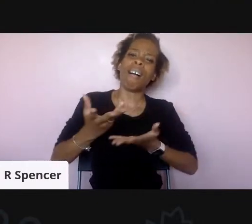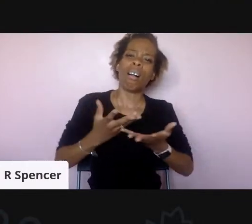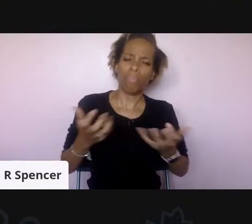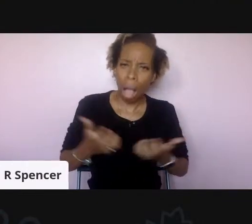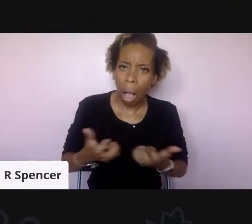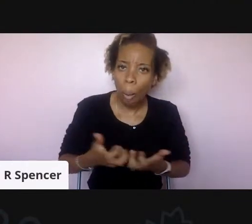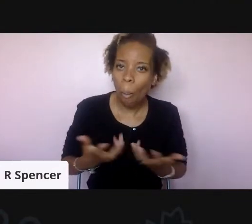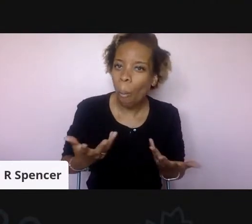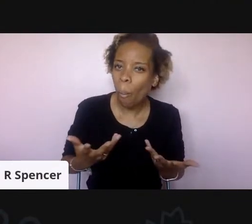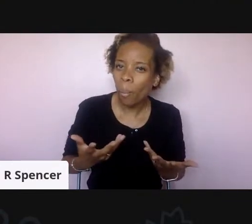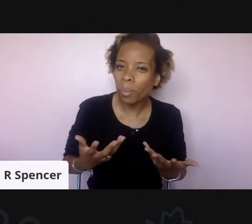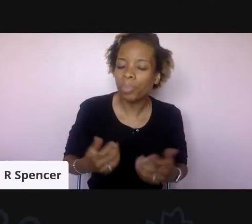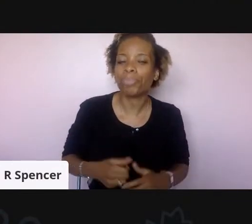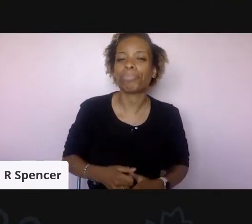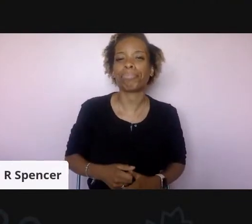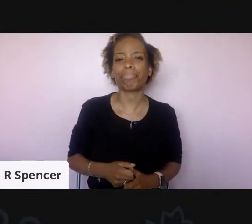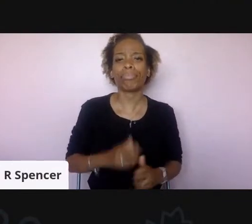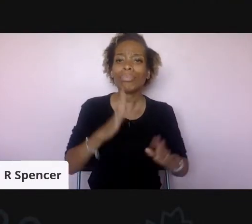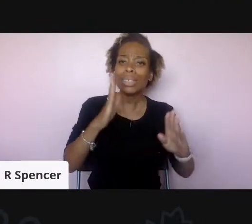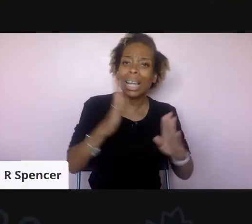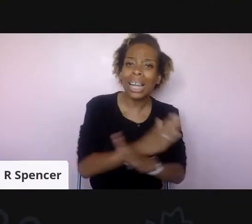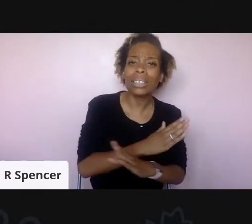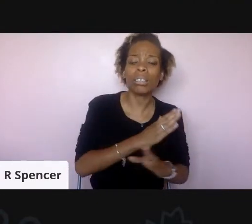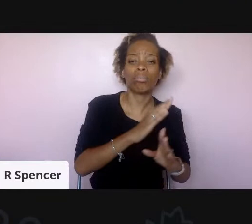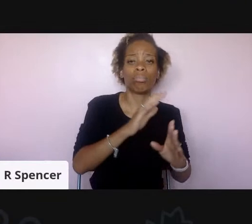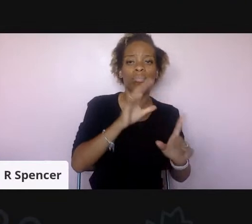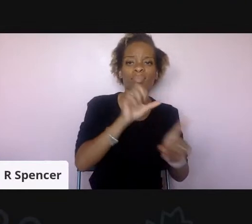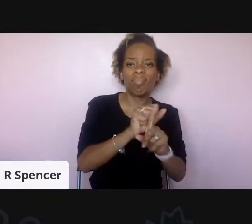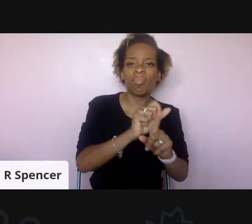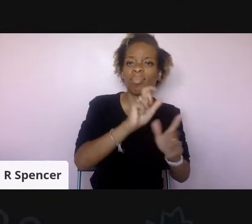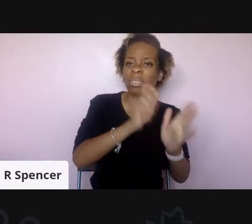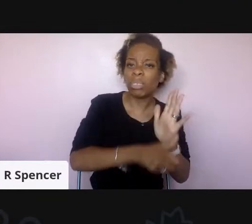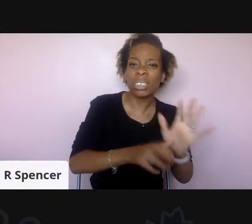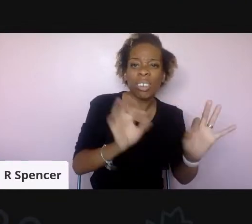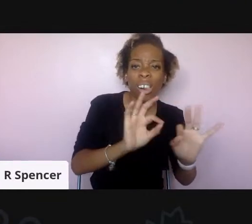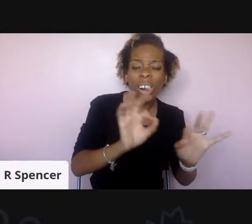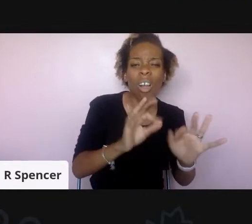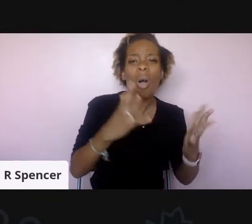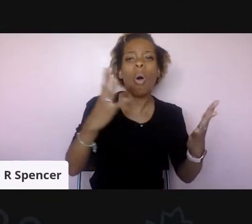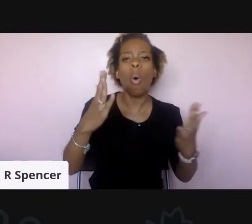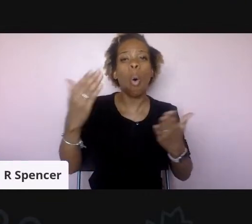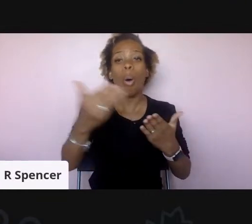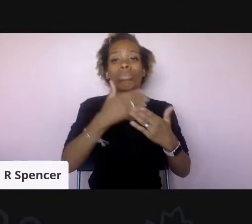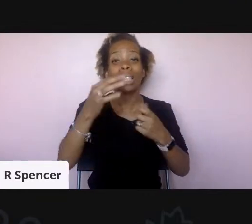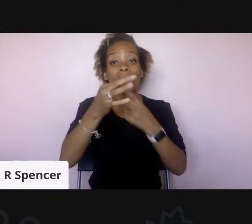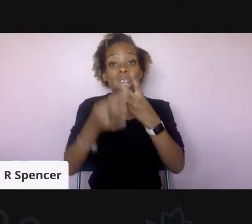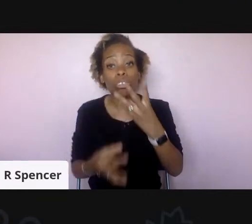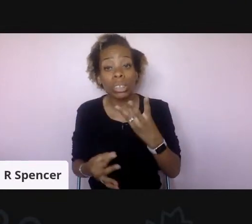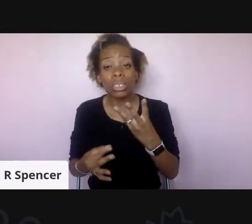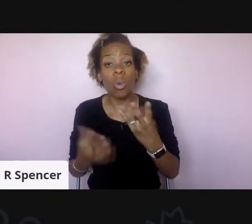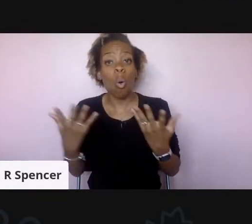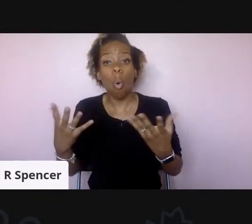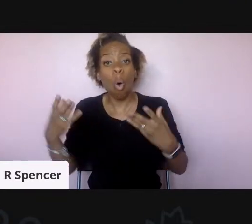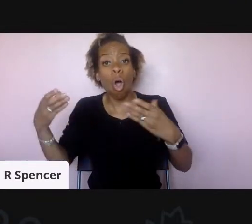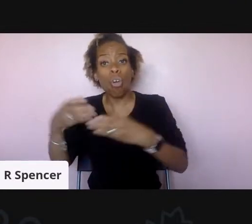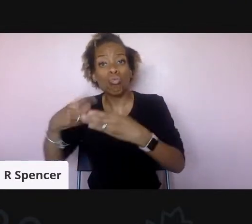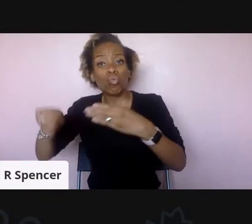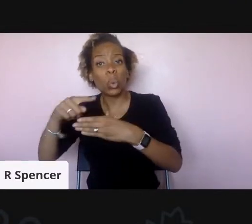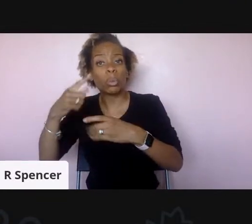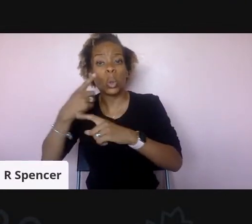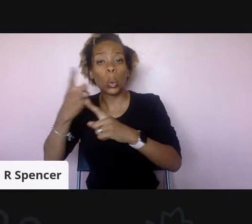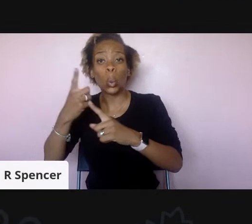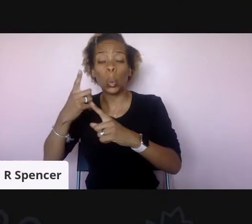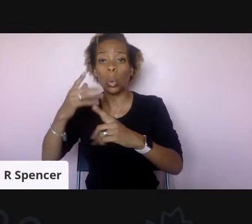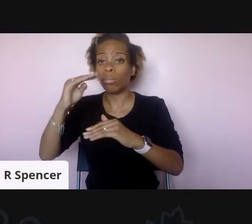People with hidden invisible disabilities, multiple protected characteristics, and who are from groups that are not readily visible